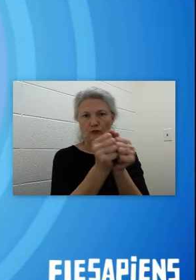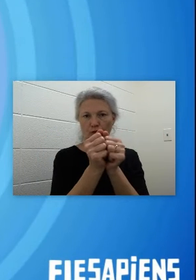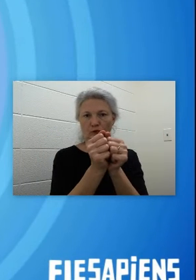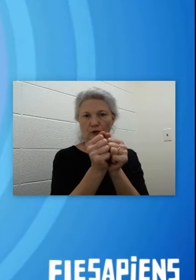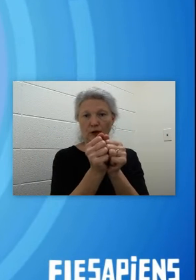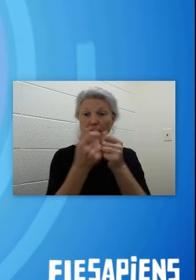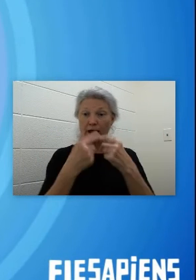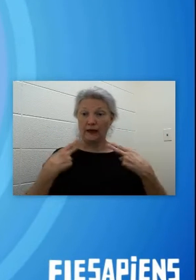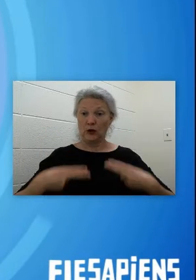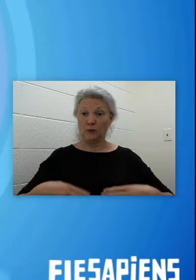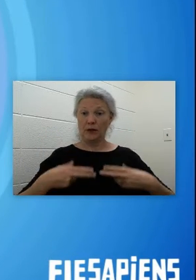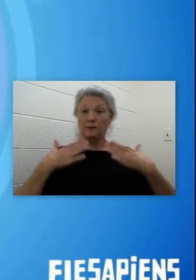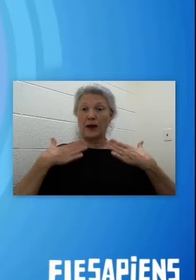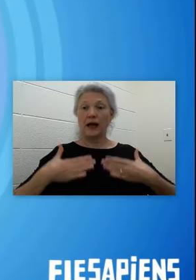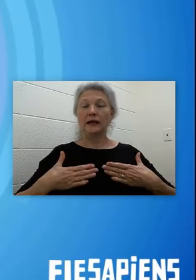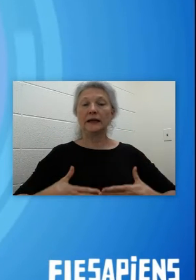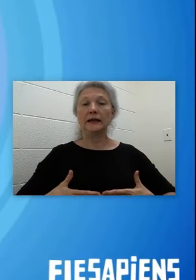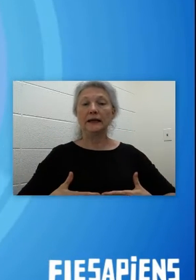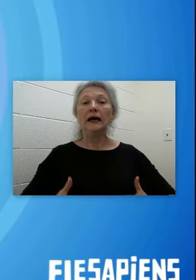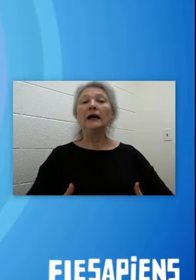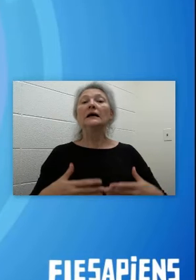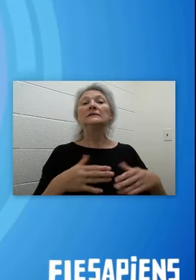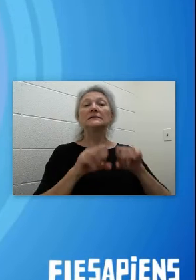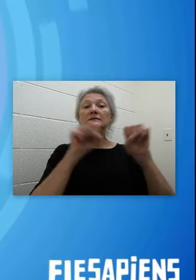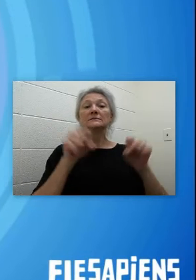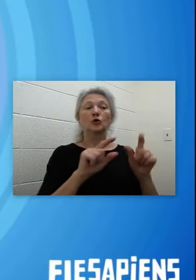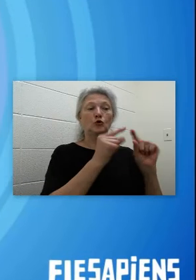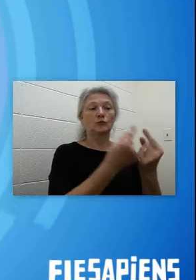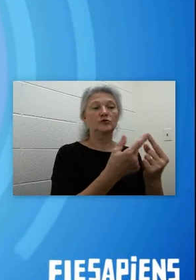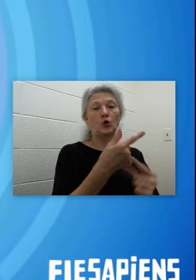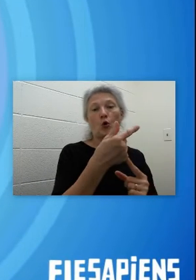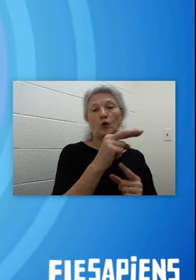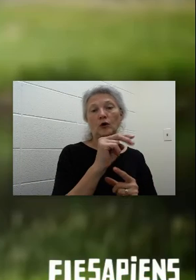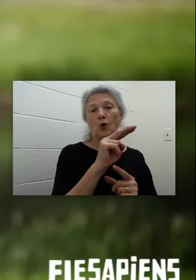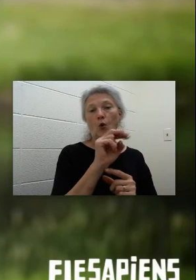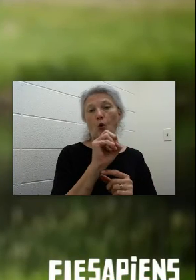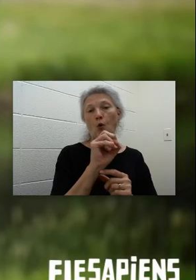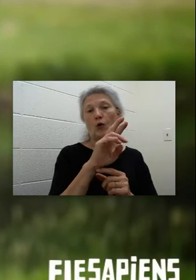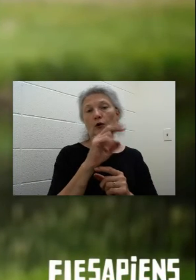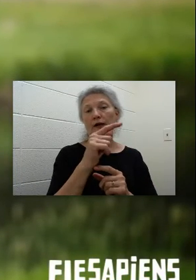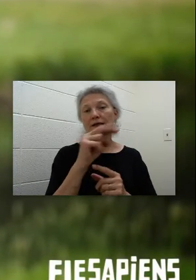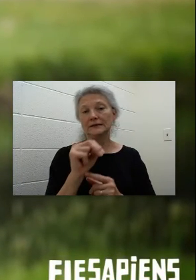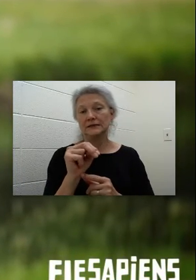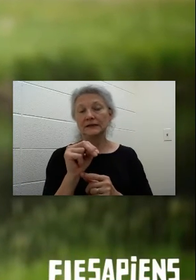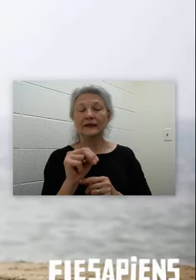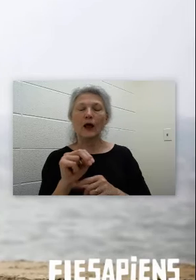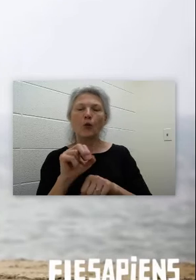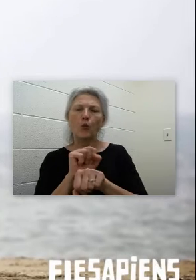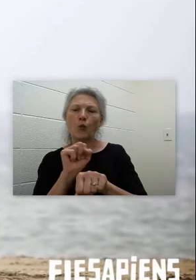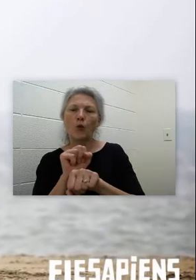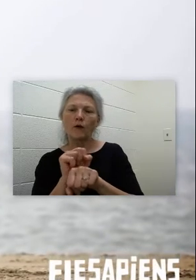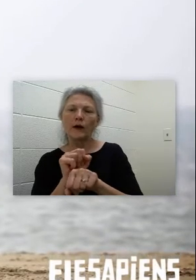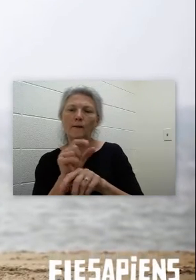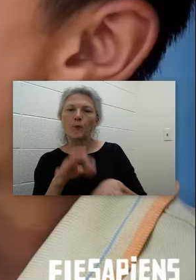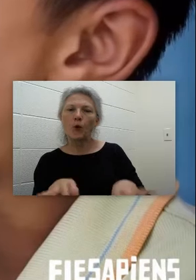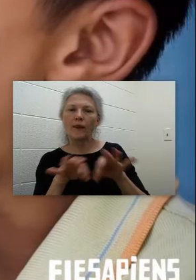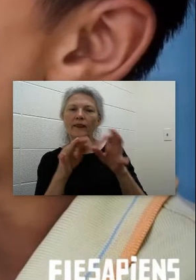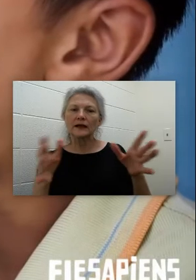In the human body, systems are groups of organs that perform vital functions, such as breathing,